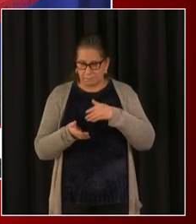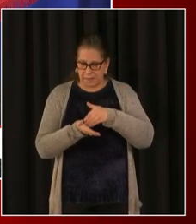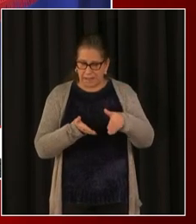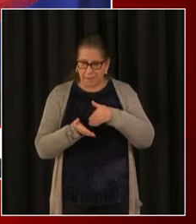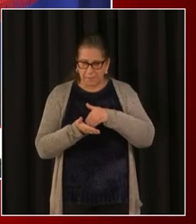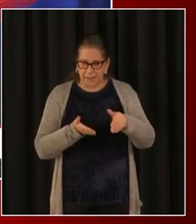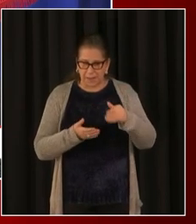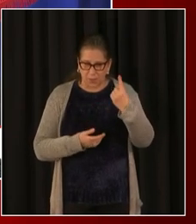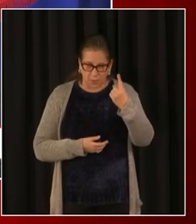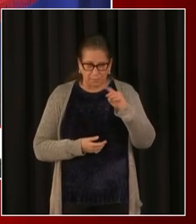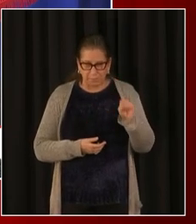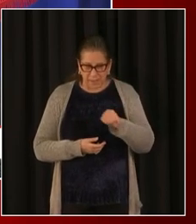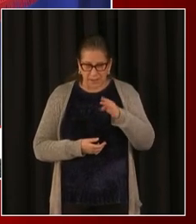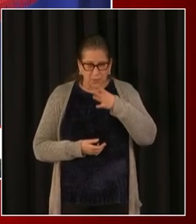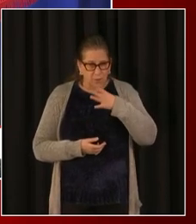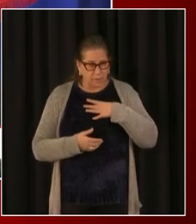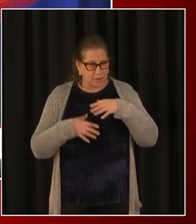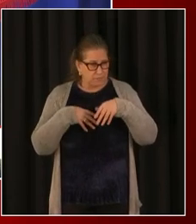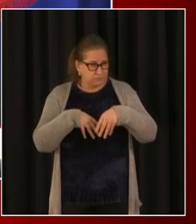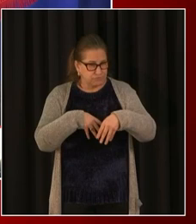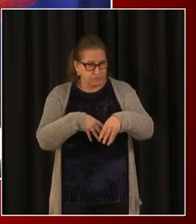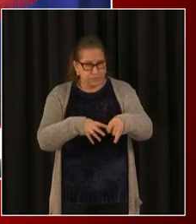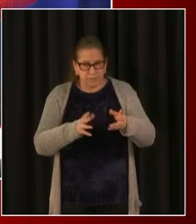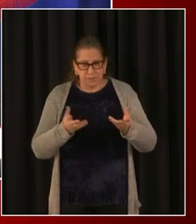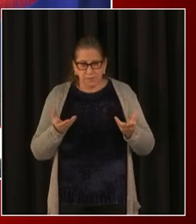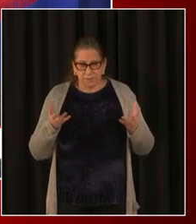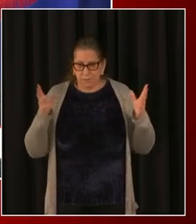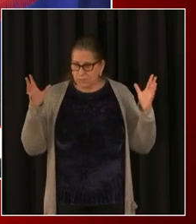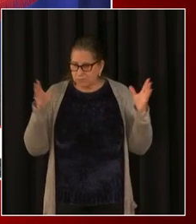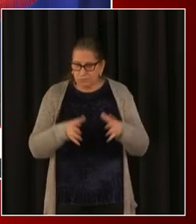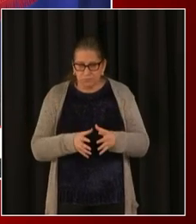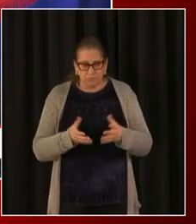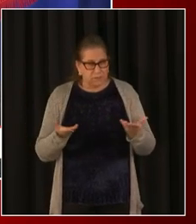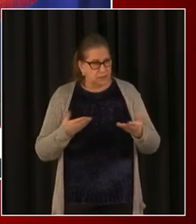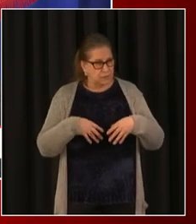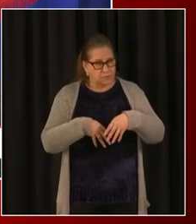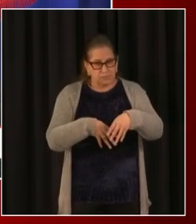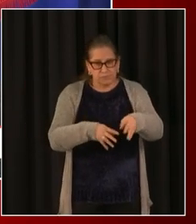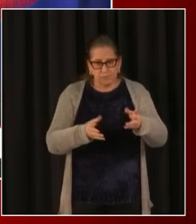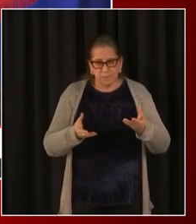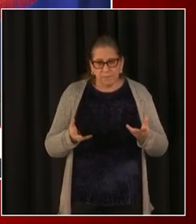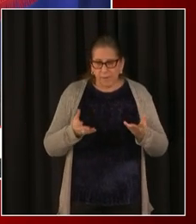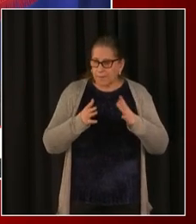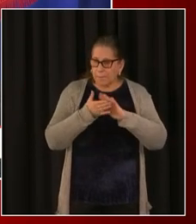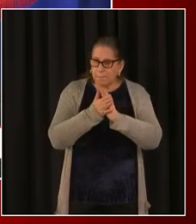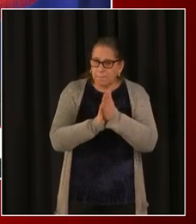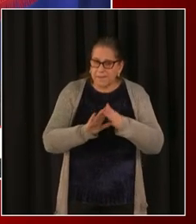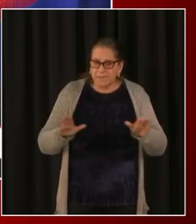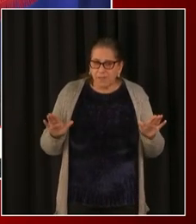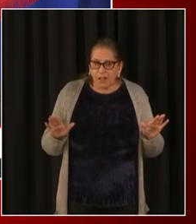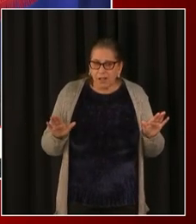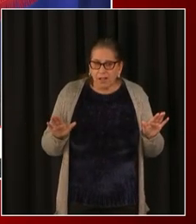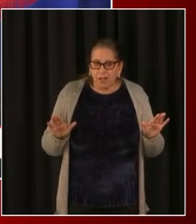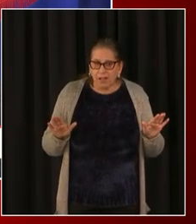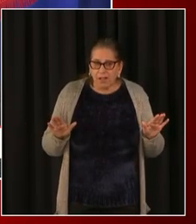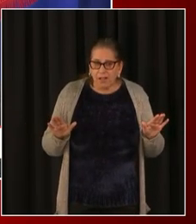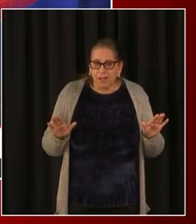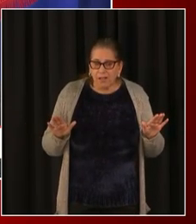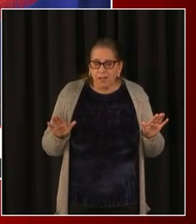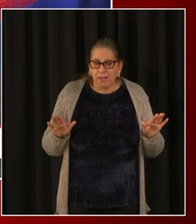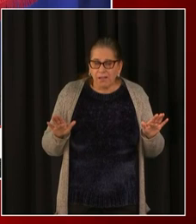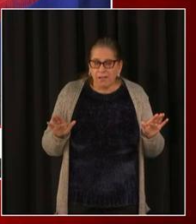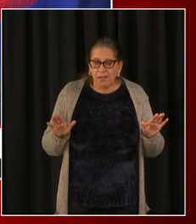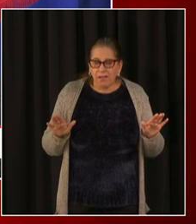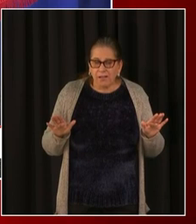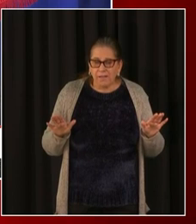inauguration. And people coming to demonstrate peacefully are very different than the people we saw storm the